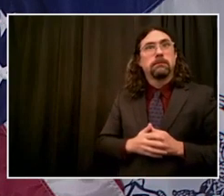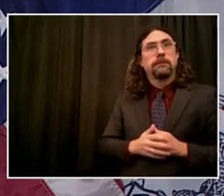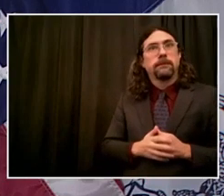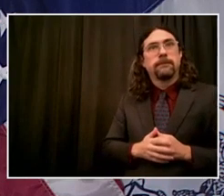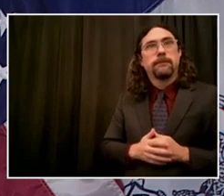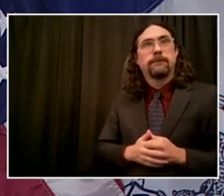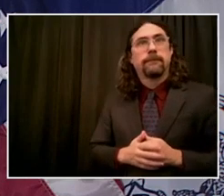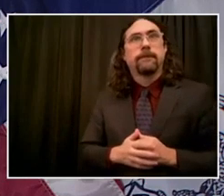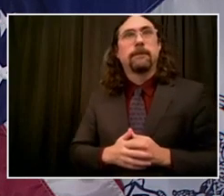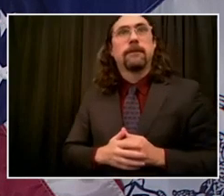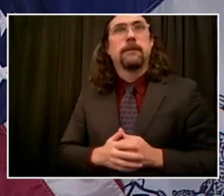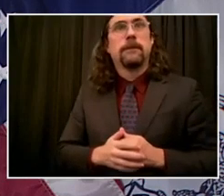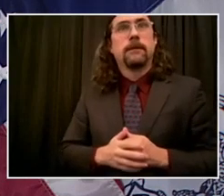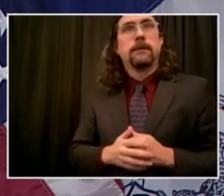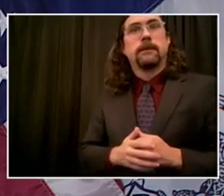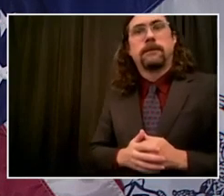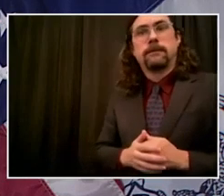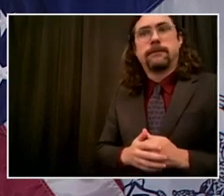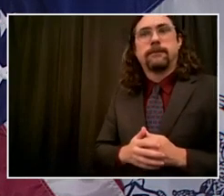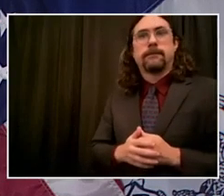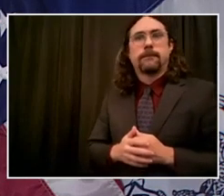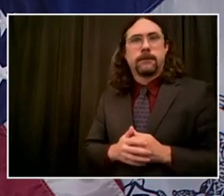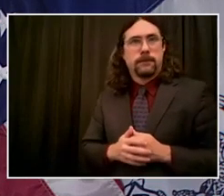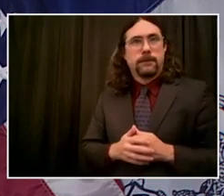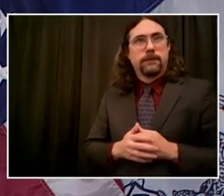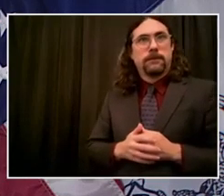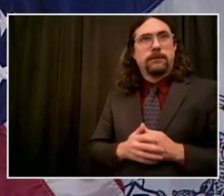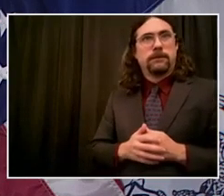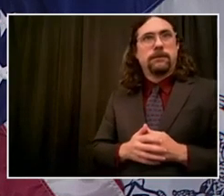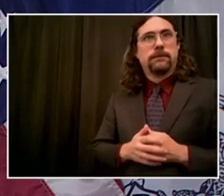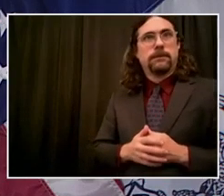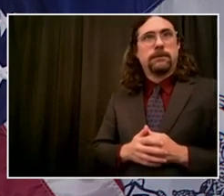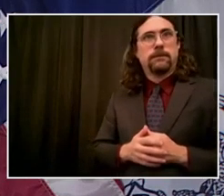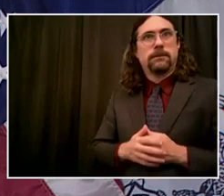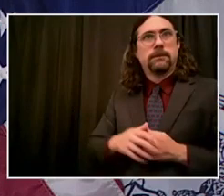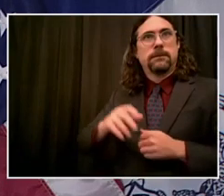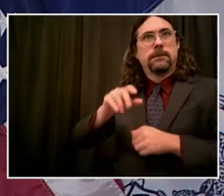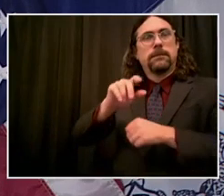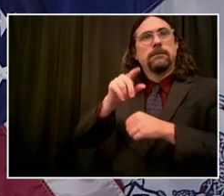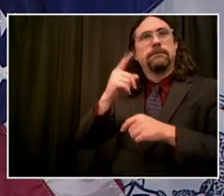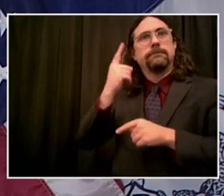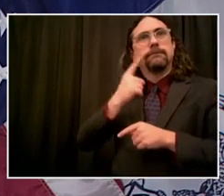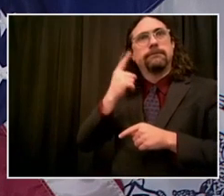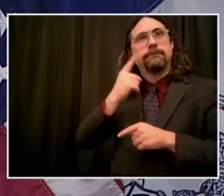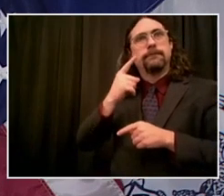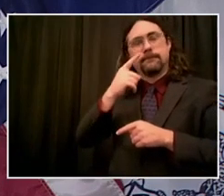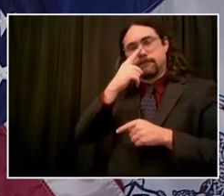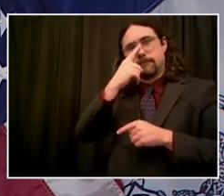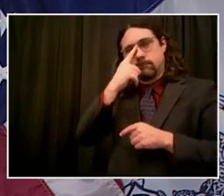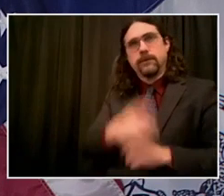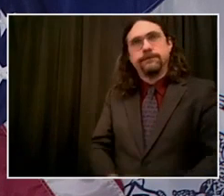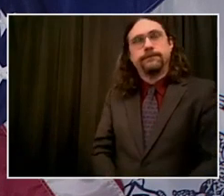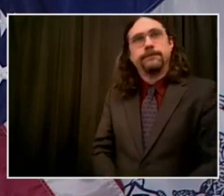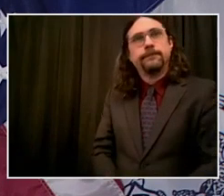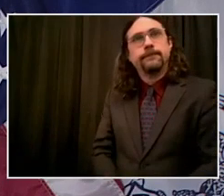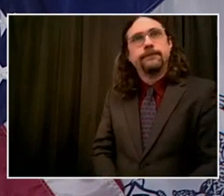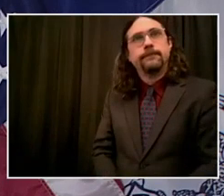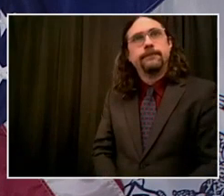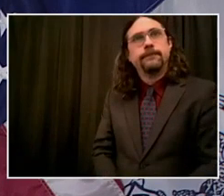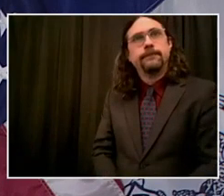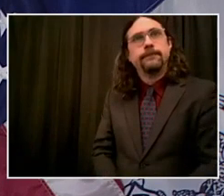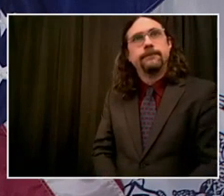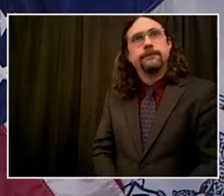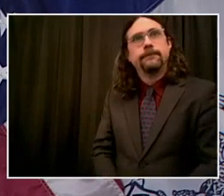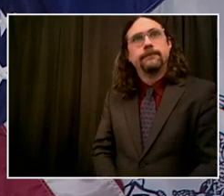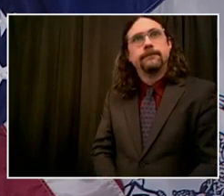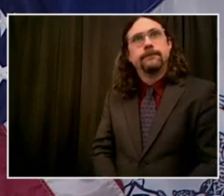emergency. I've said that in terms of working people, we expect in phase one between 200,000 and 400,000